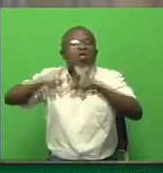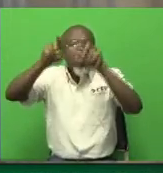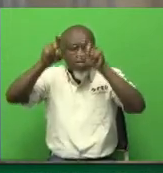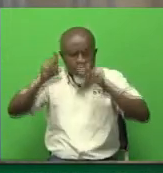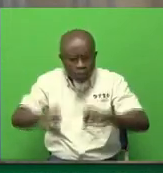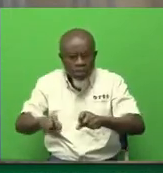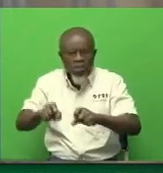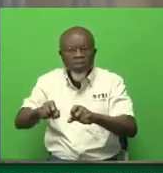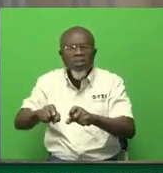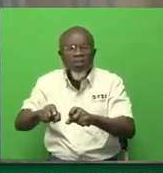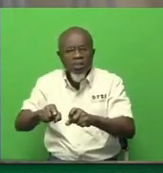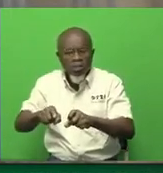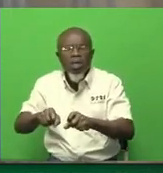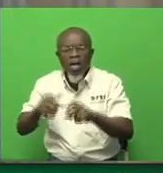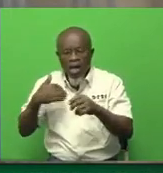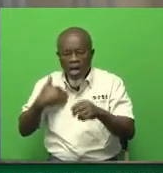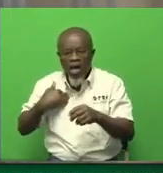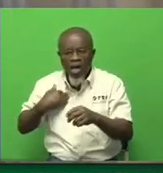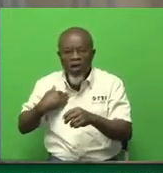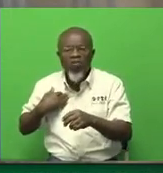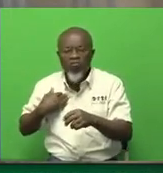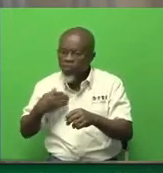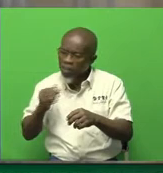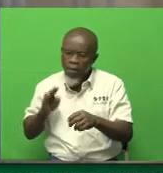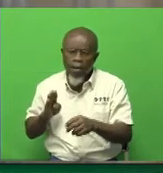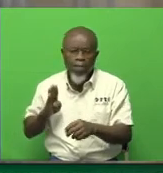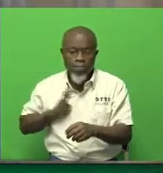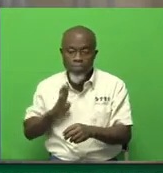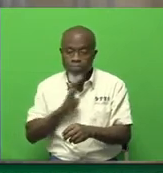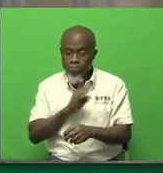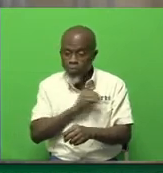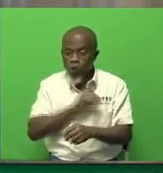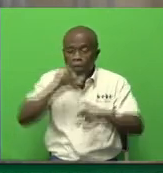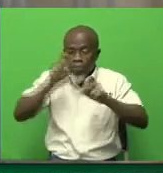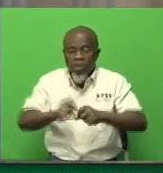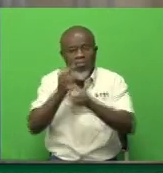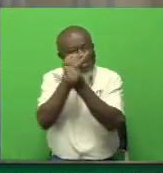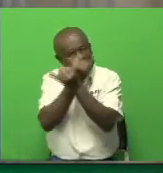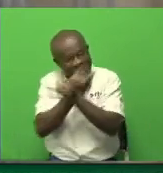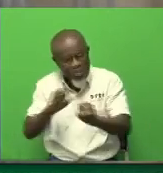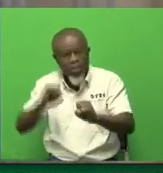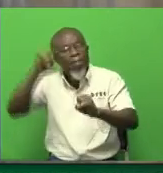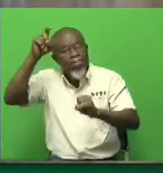an independent Statistical Institute so we could not support that we could